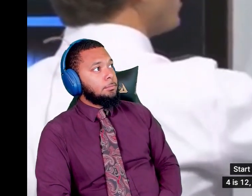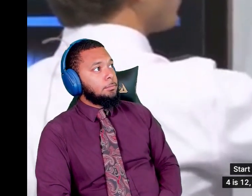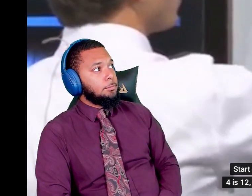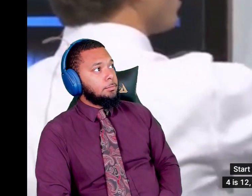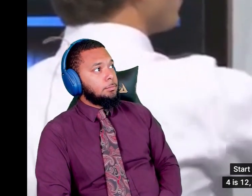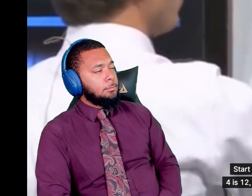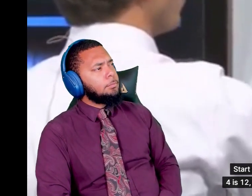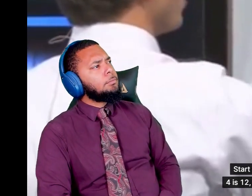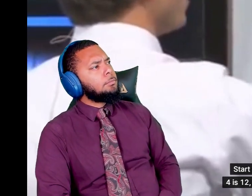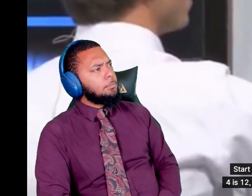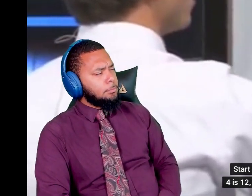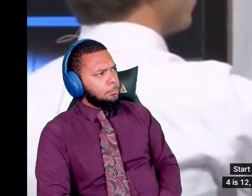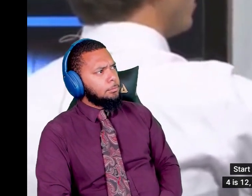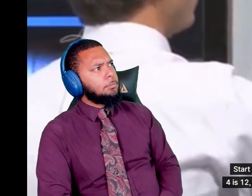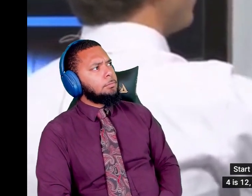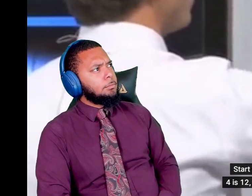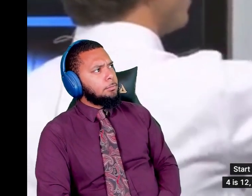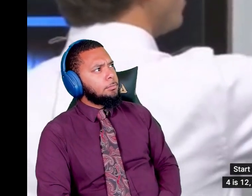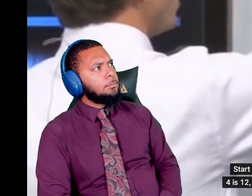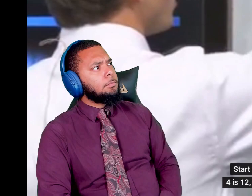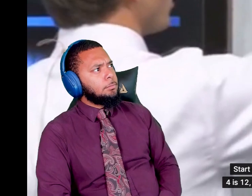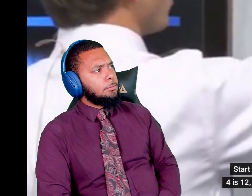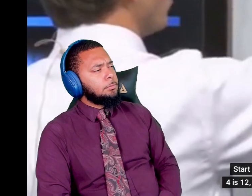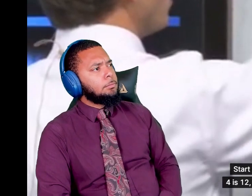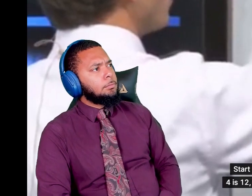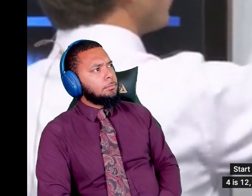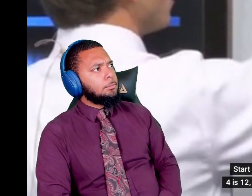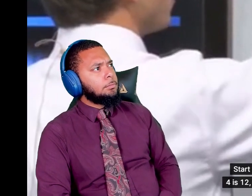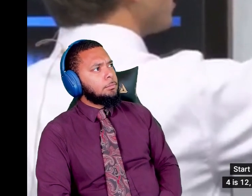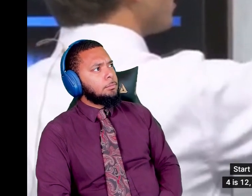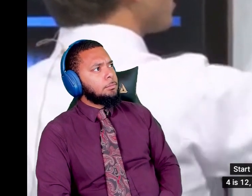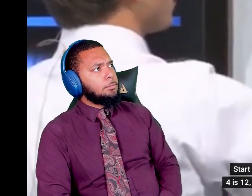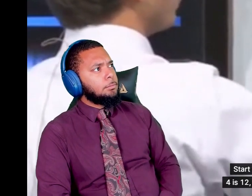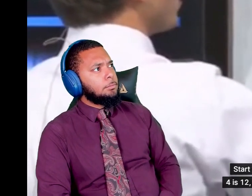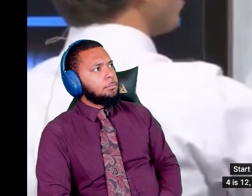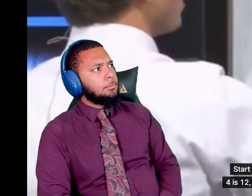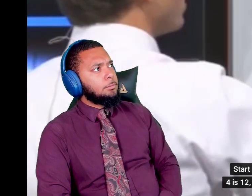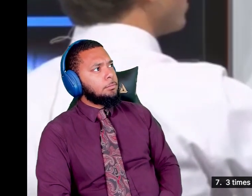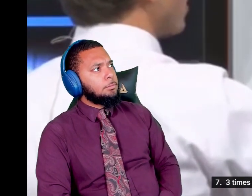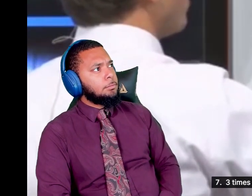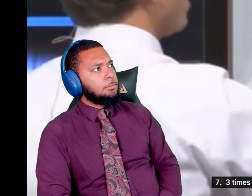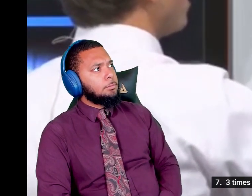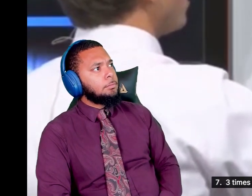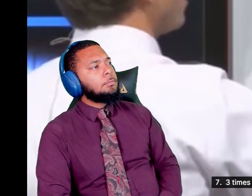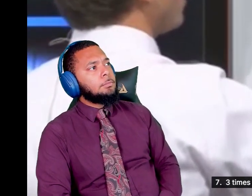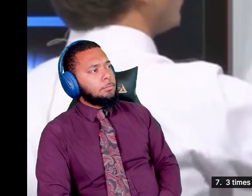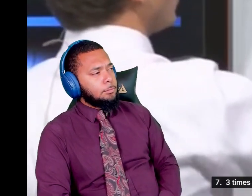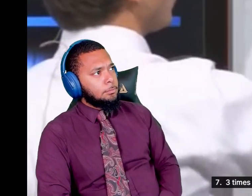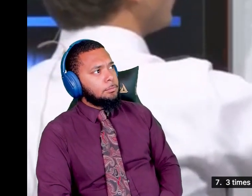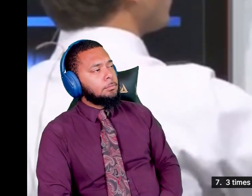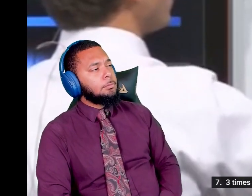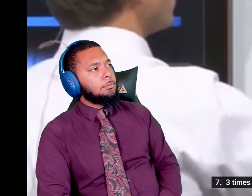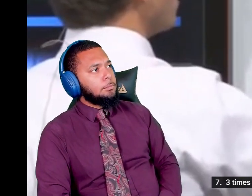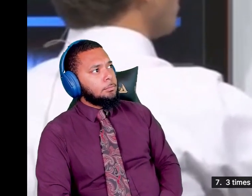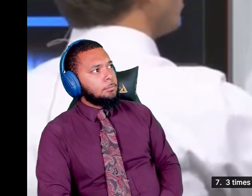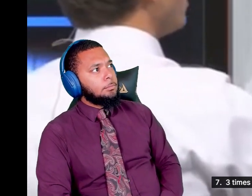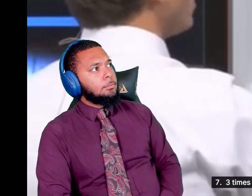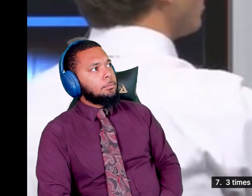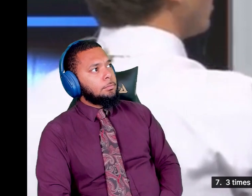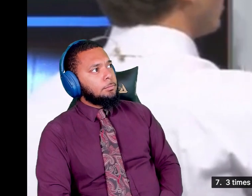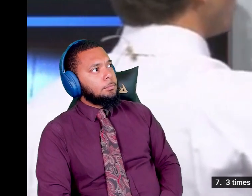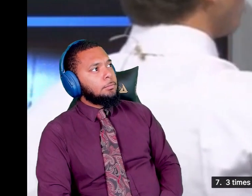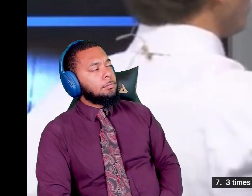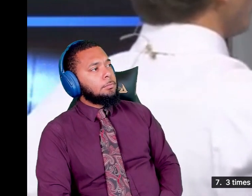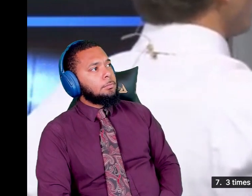on the next line. 3 times 4 is 12. Carry the 1. 3 times 6 plus 1 is 7. 3 times 3 is